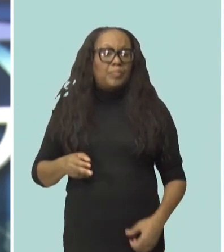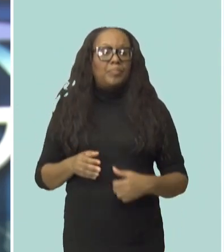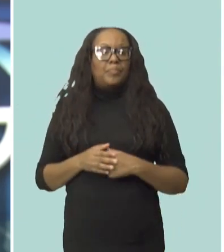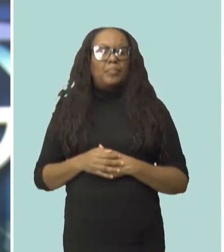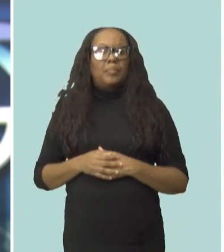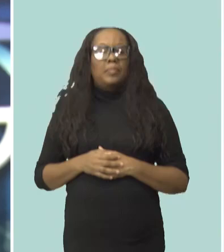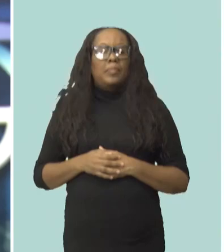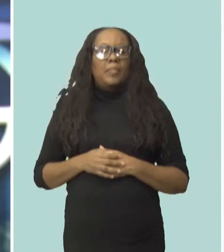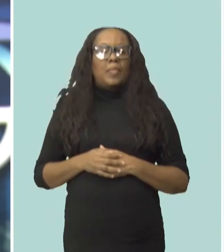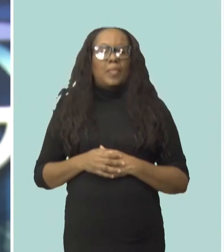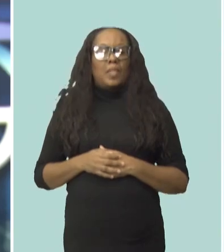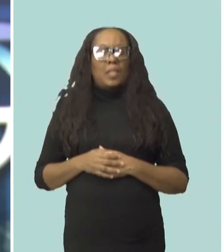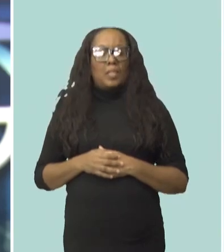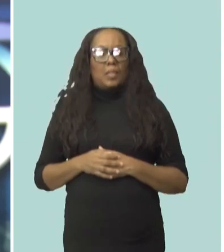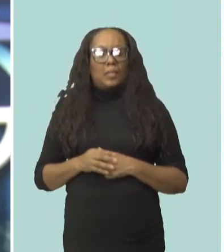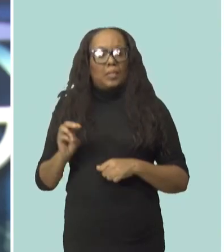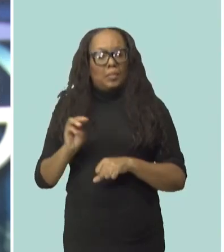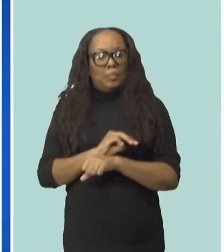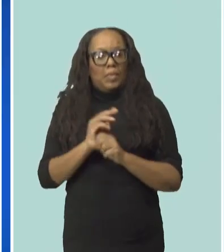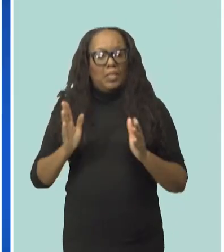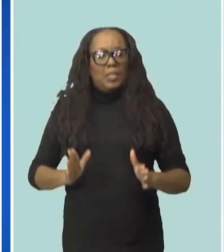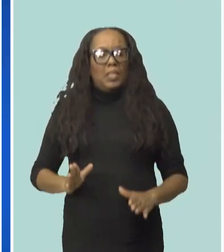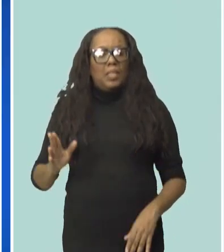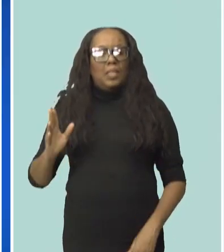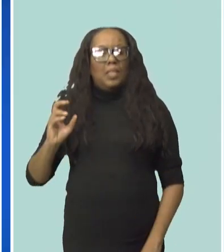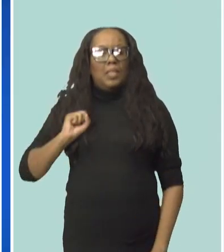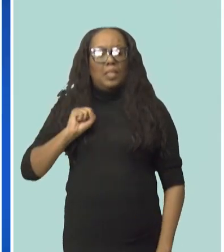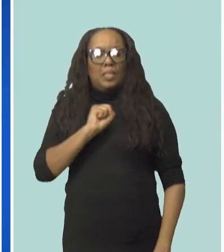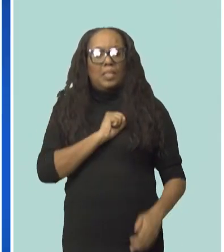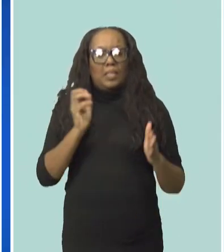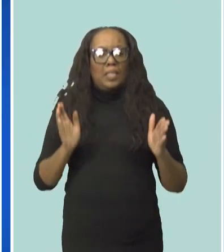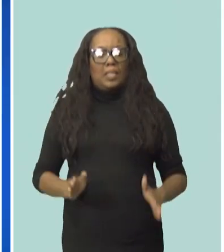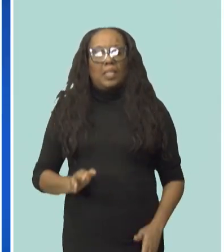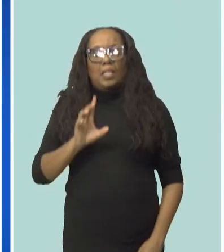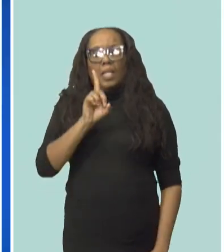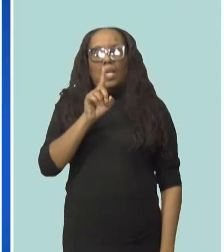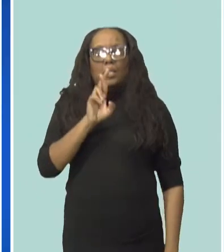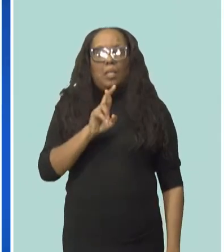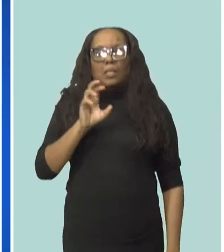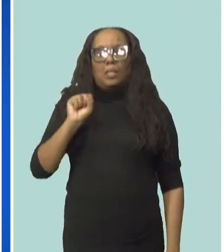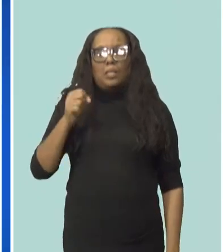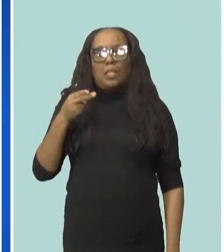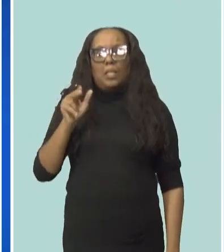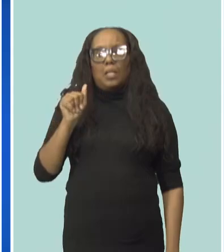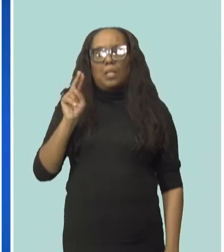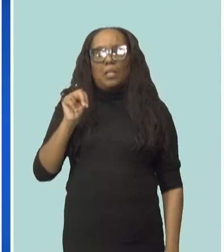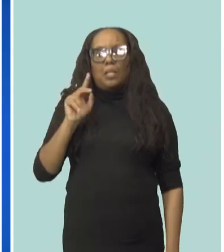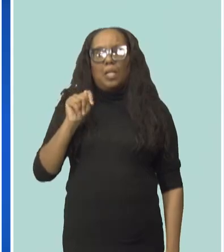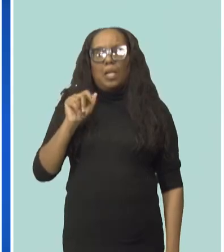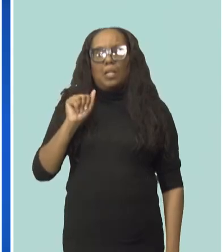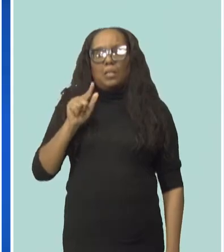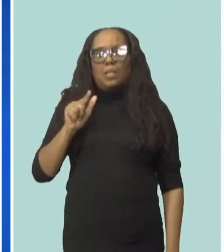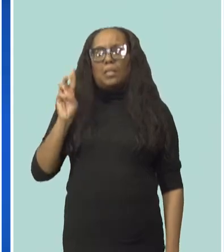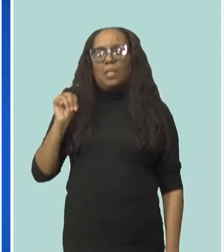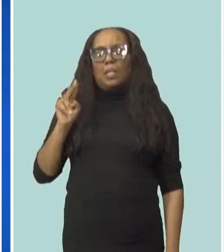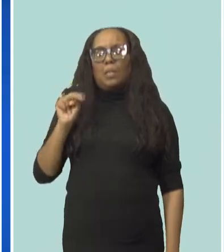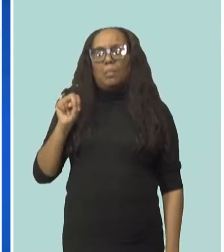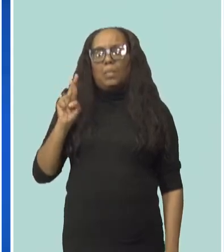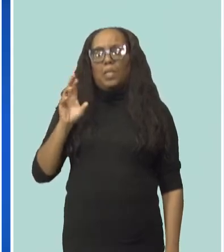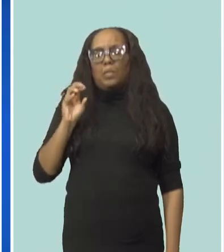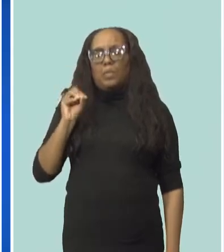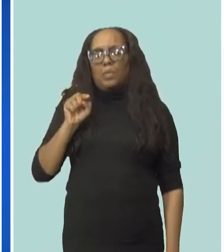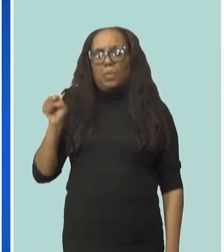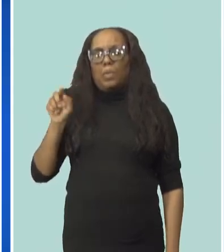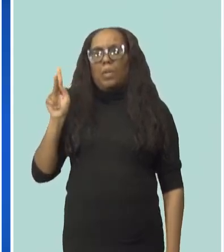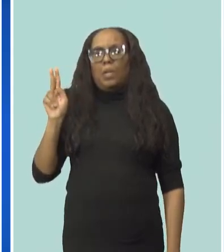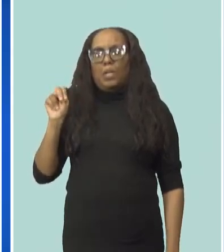in the competition's history. That's according to Minister in the Prime Minister's Office with Responsibility for Culture, Senator Dr.